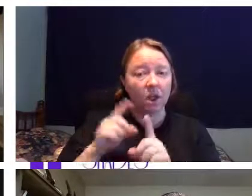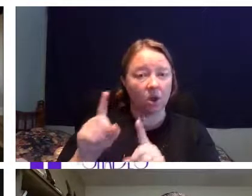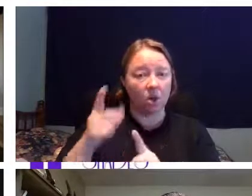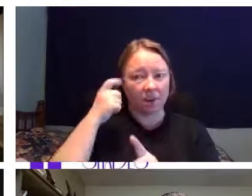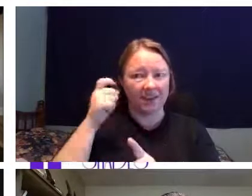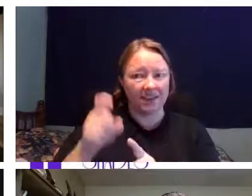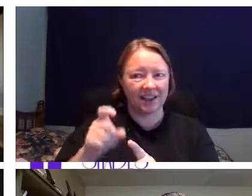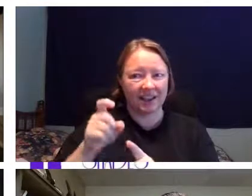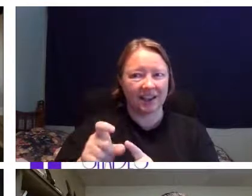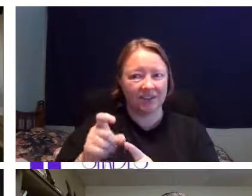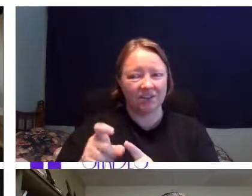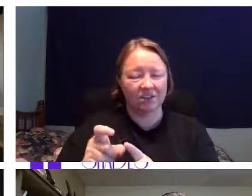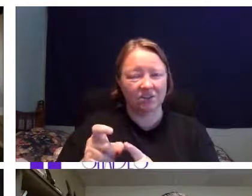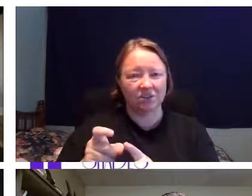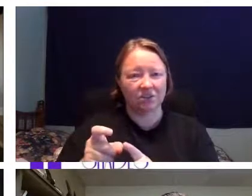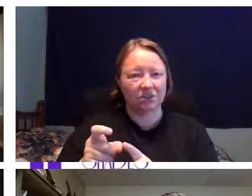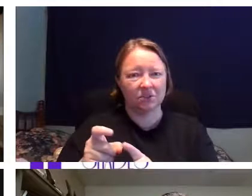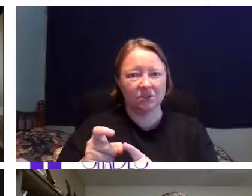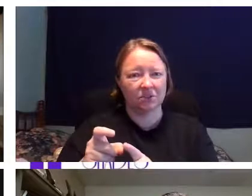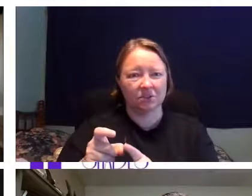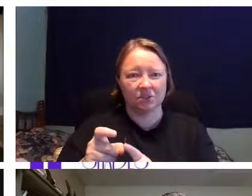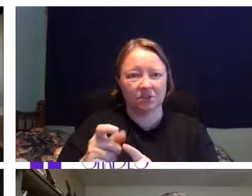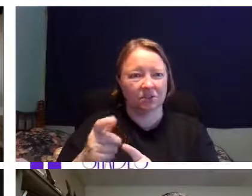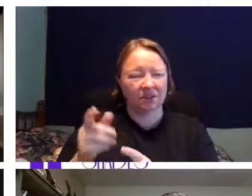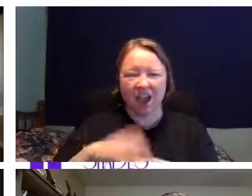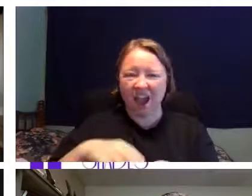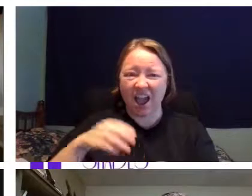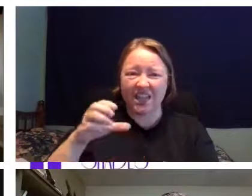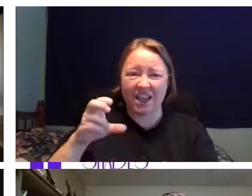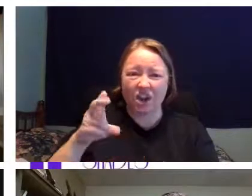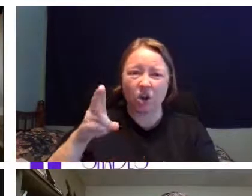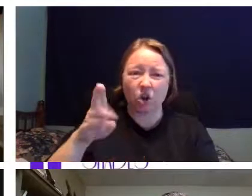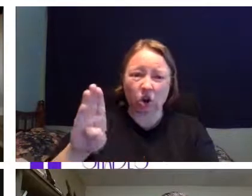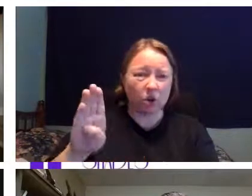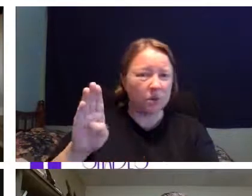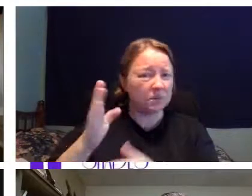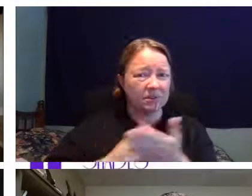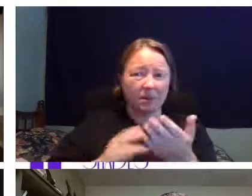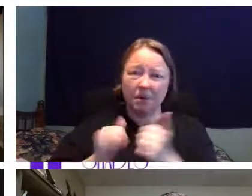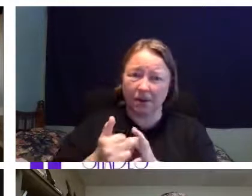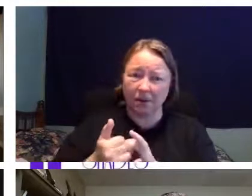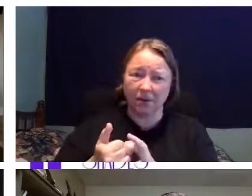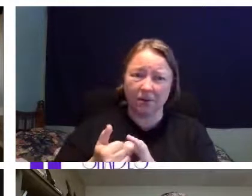get me up on the curb some kind of way. Absolutely. Whoa.